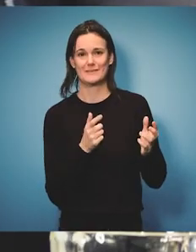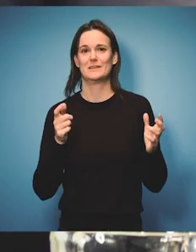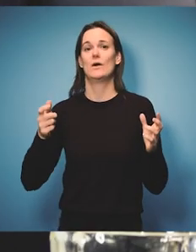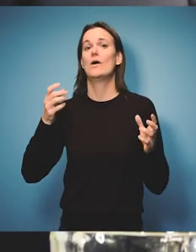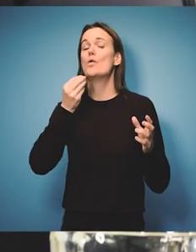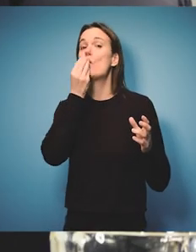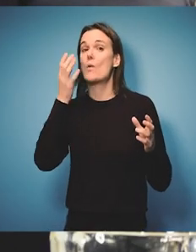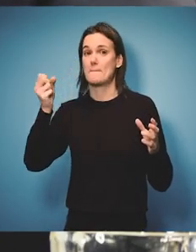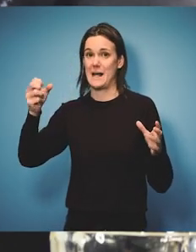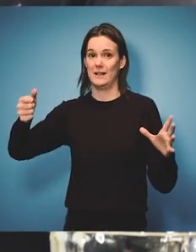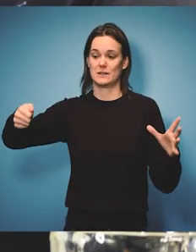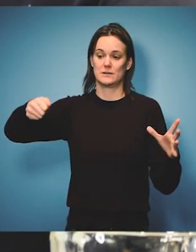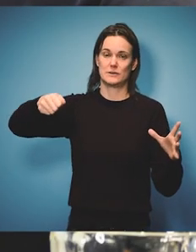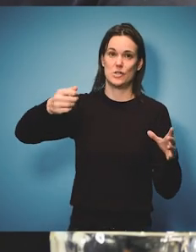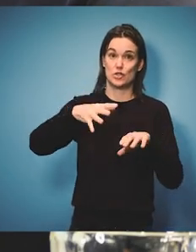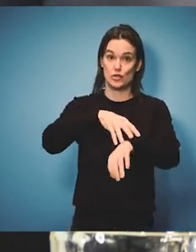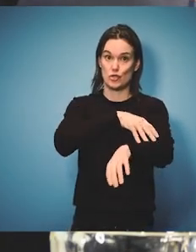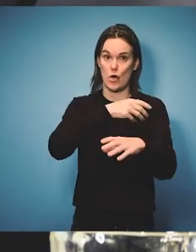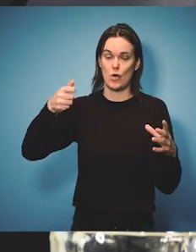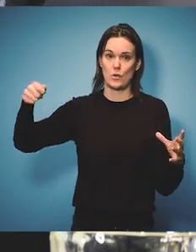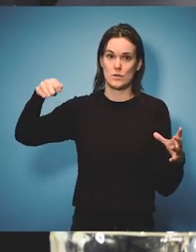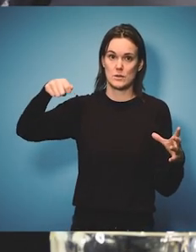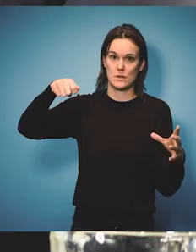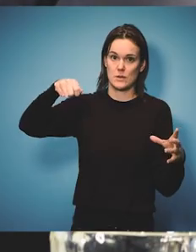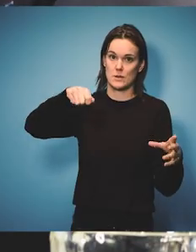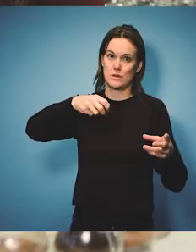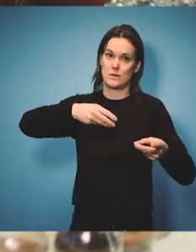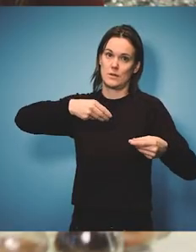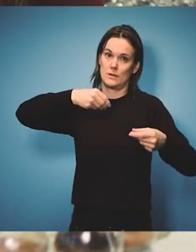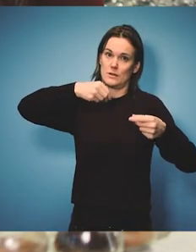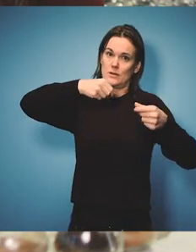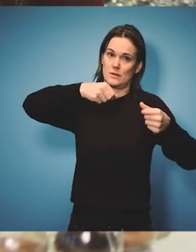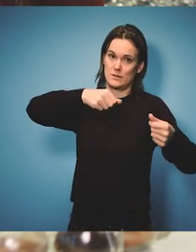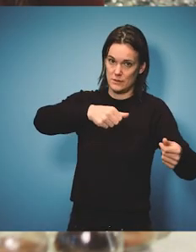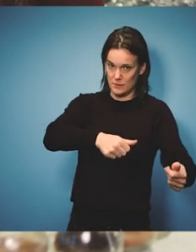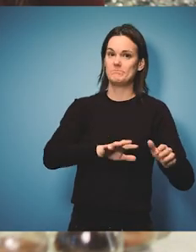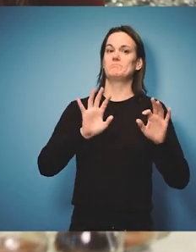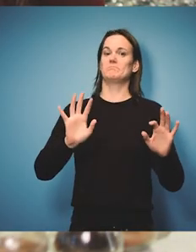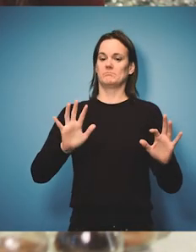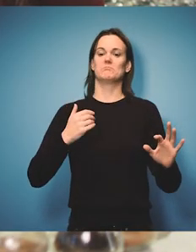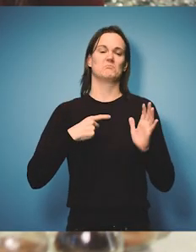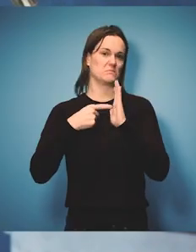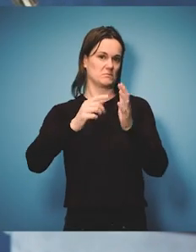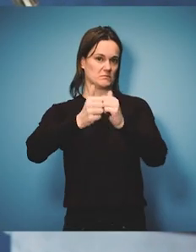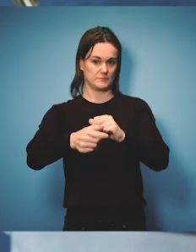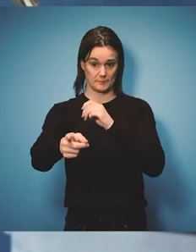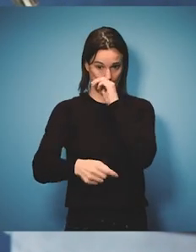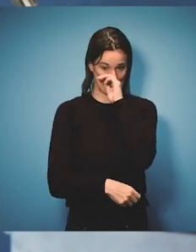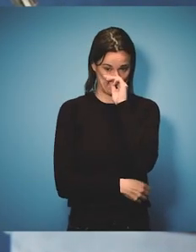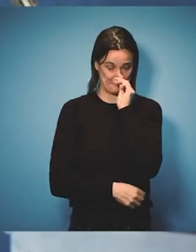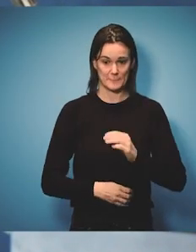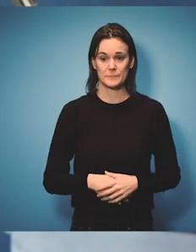that, right? So I would just do it really slowly and it'll incorporate real nice and become nice and smooth. And that's what we're gonna do right